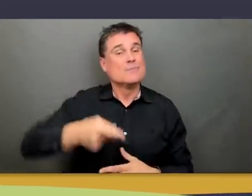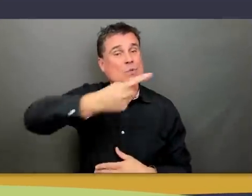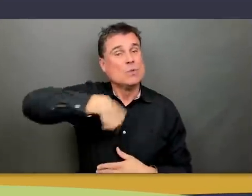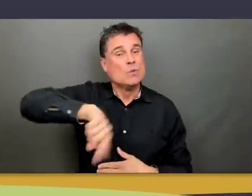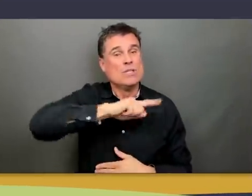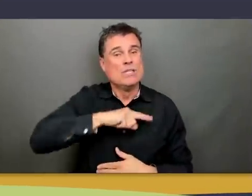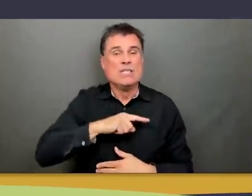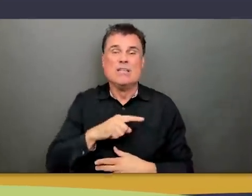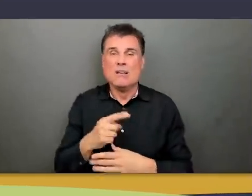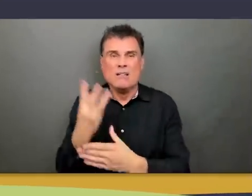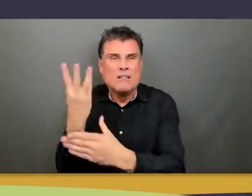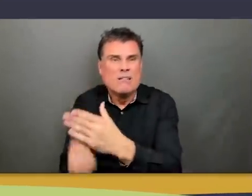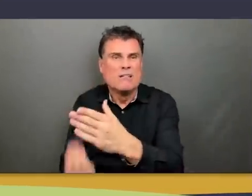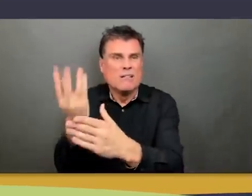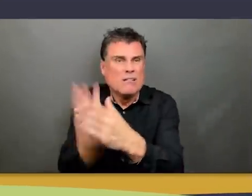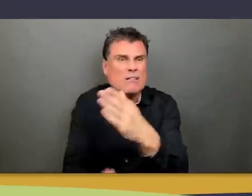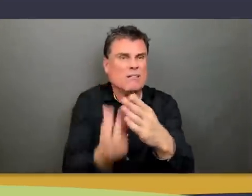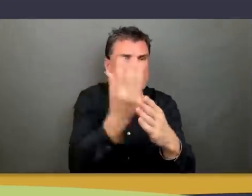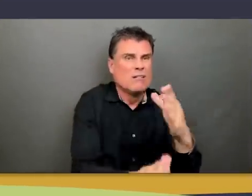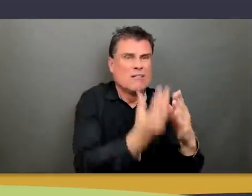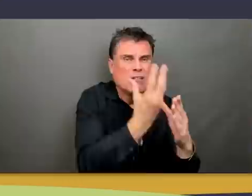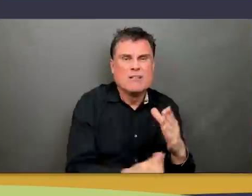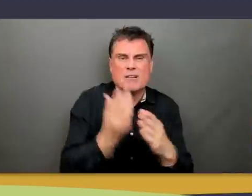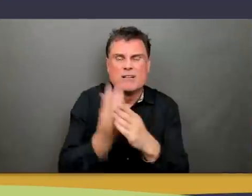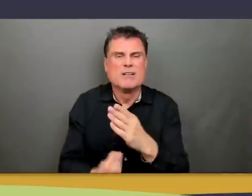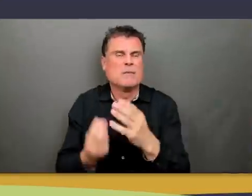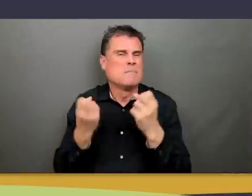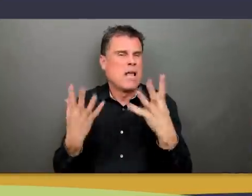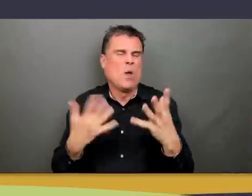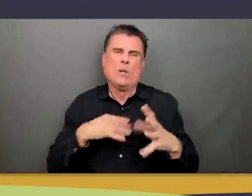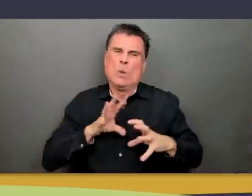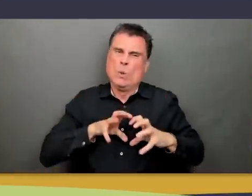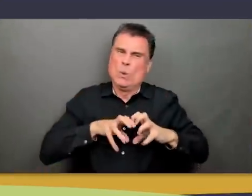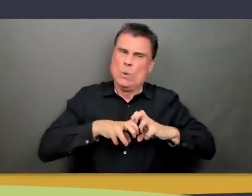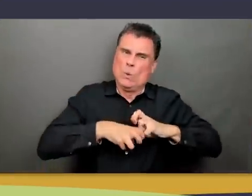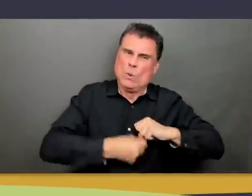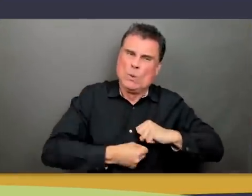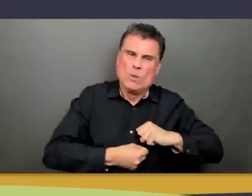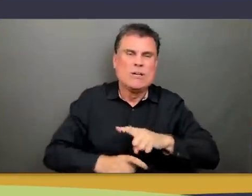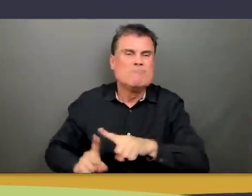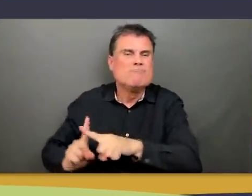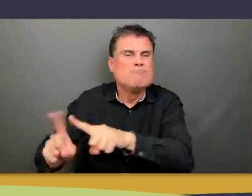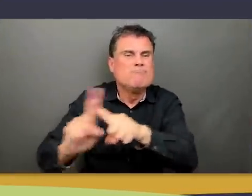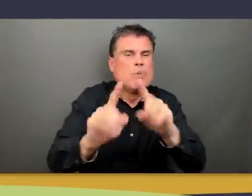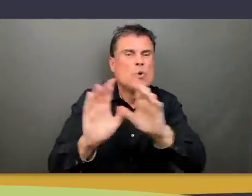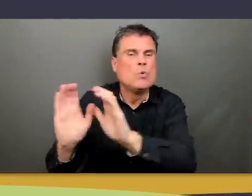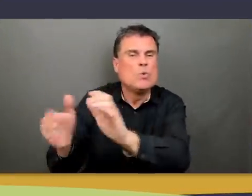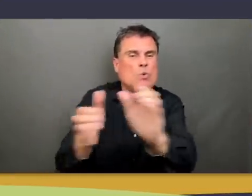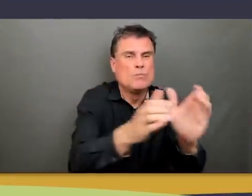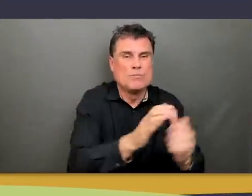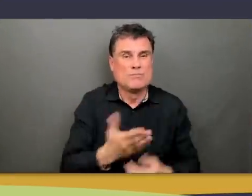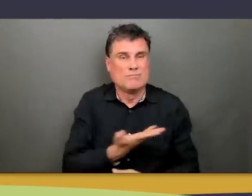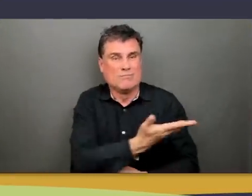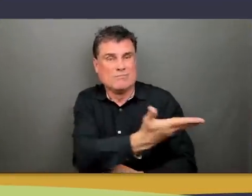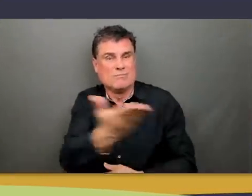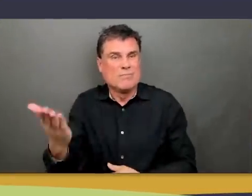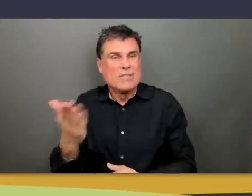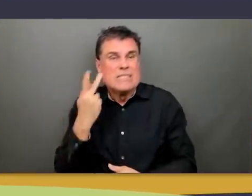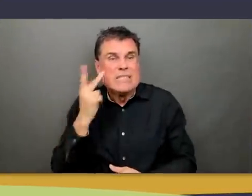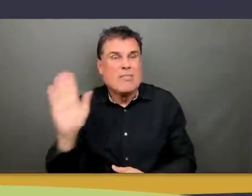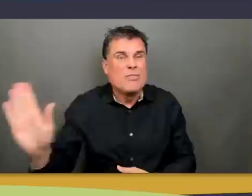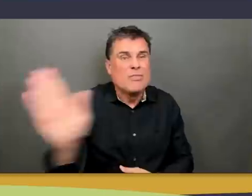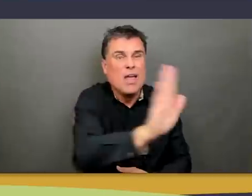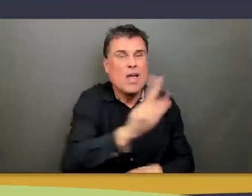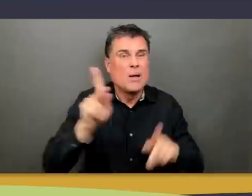who see in their own mirrors reflections of the faces that were stolen from the streets, from the